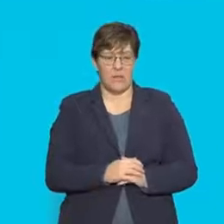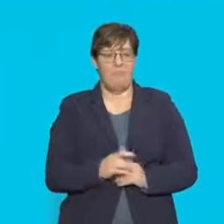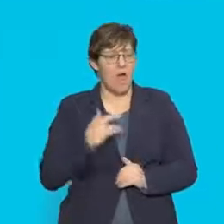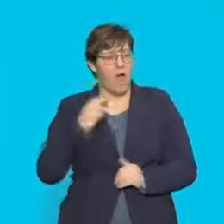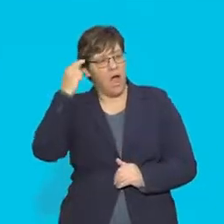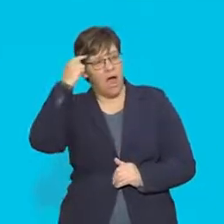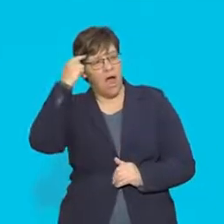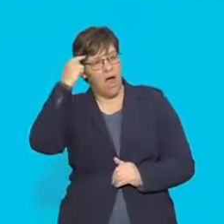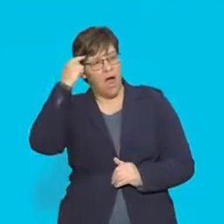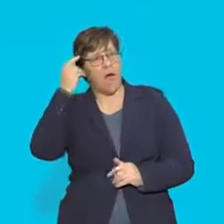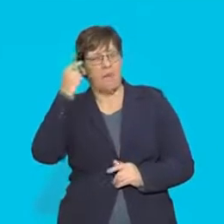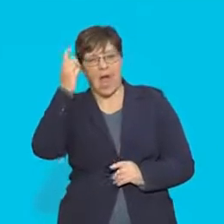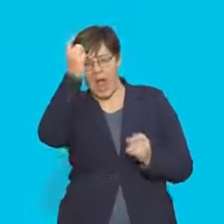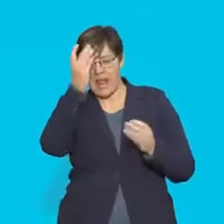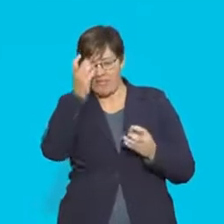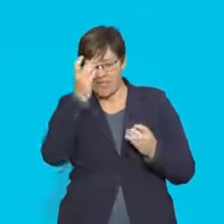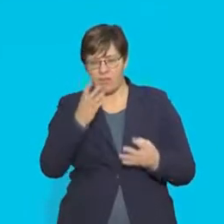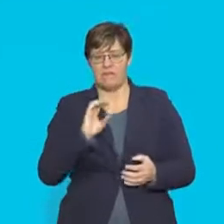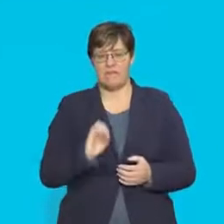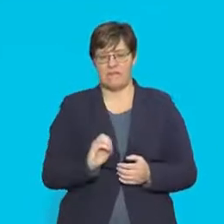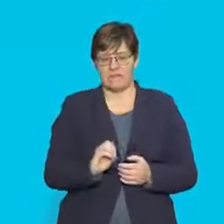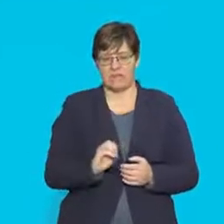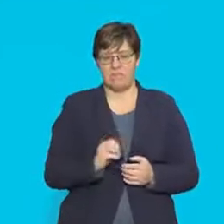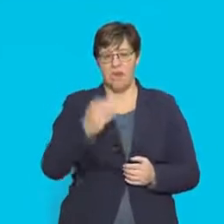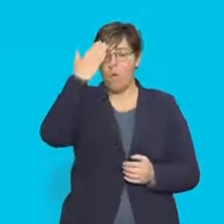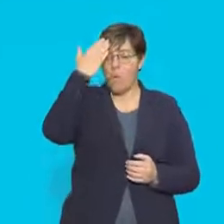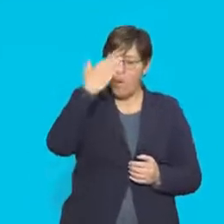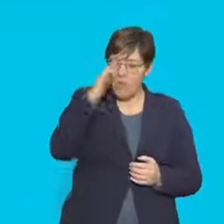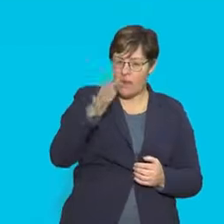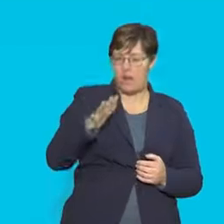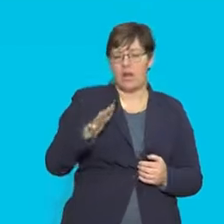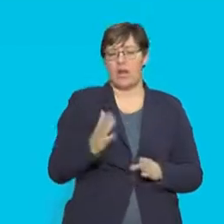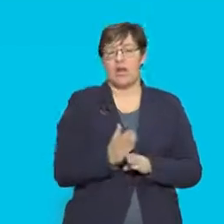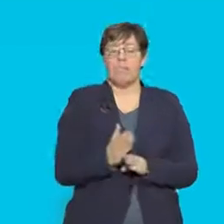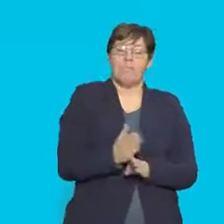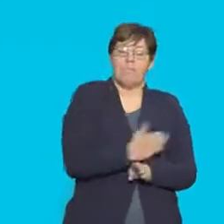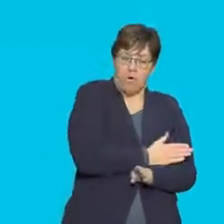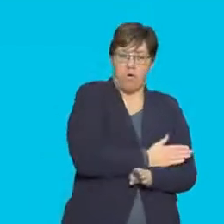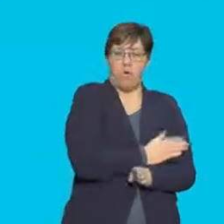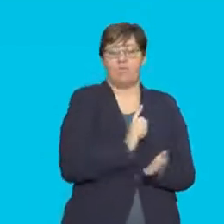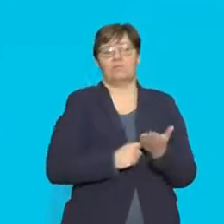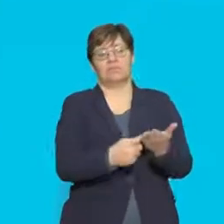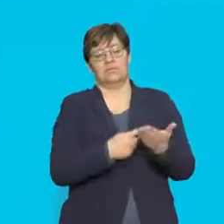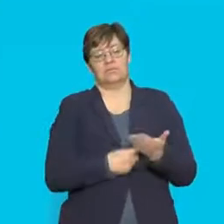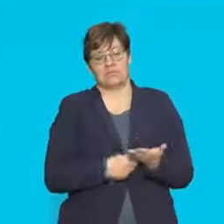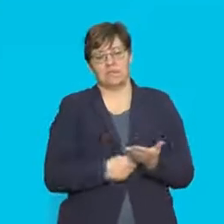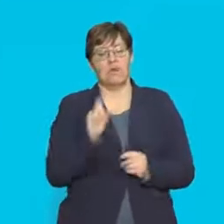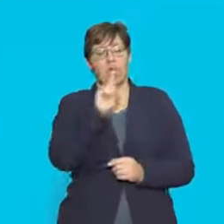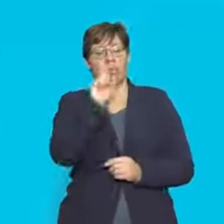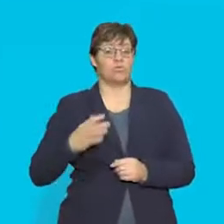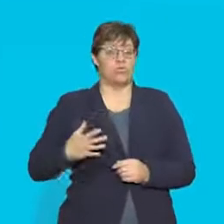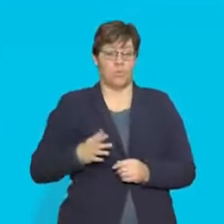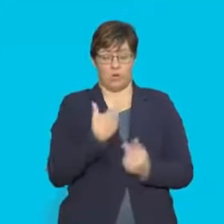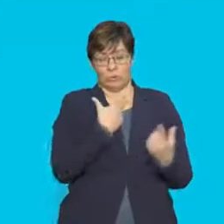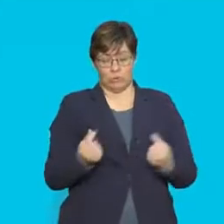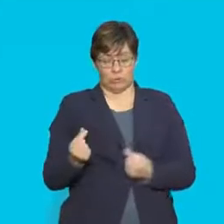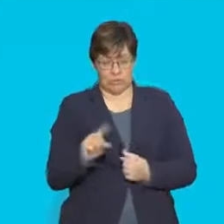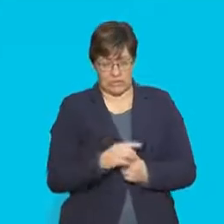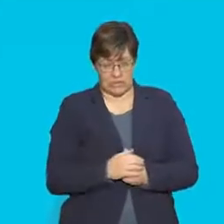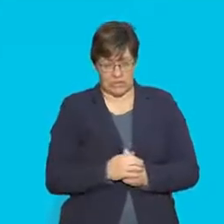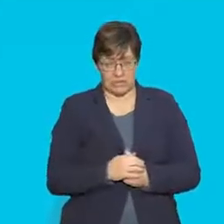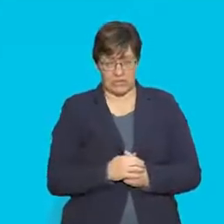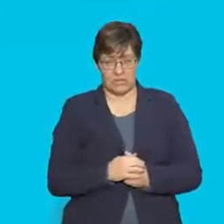filling my head with some information that I must know already before I can talk about what the question wants me to do.